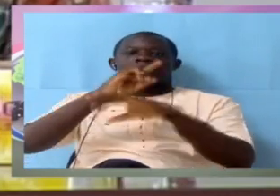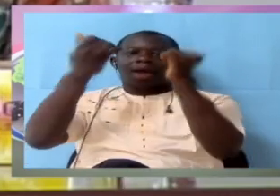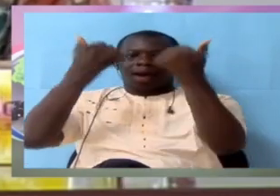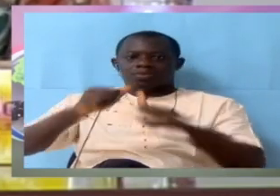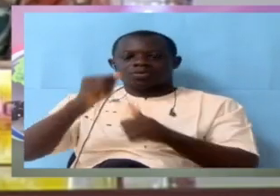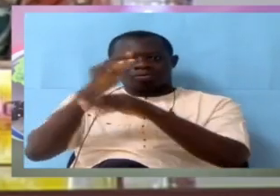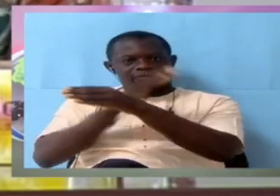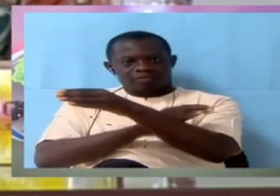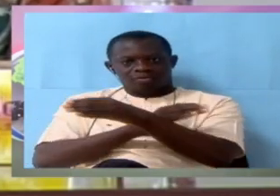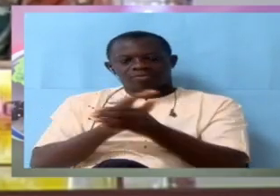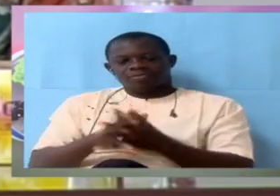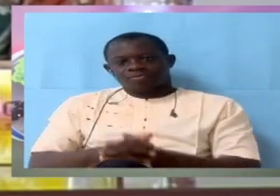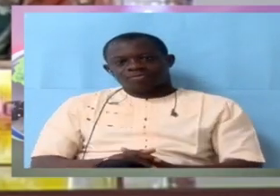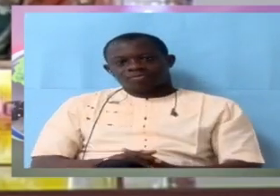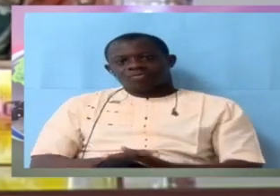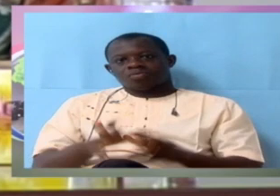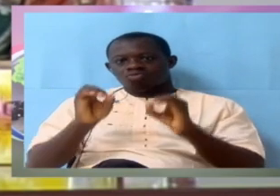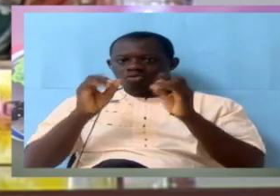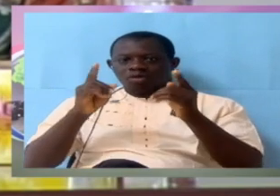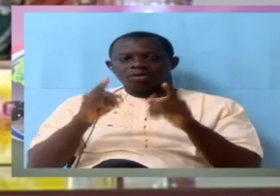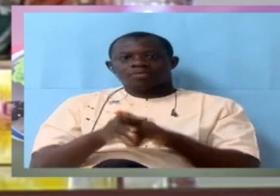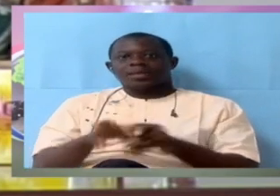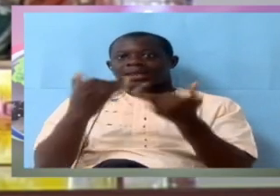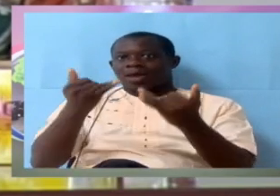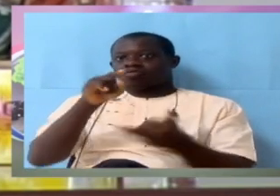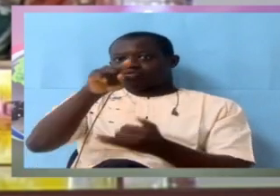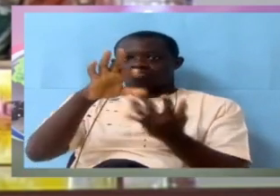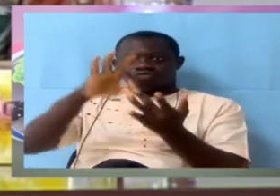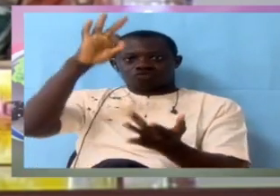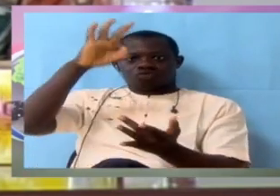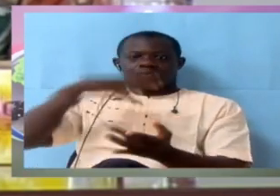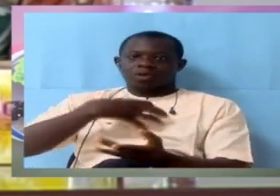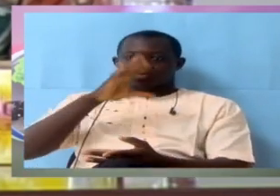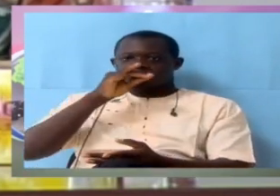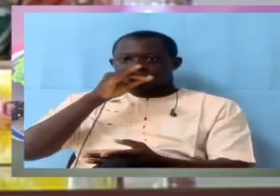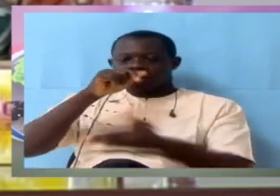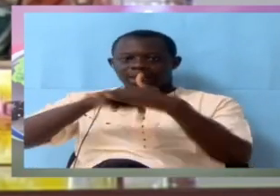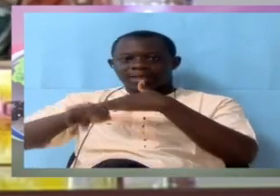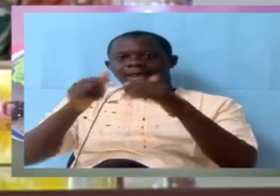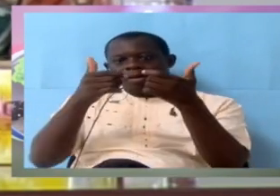okay. You have opted to speak in the Mandinka language.